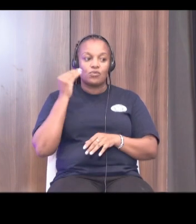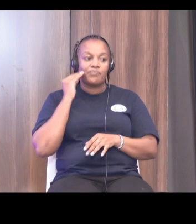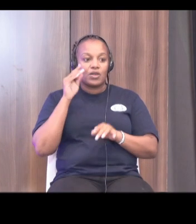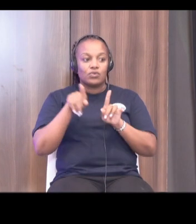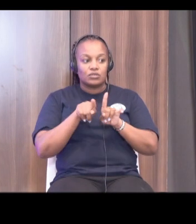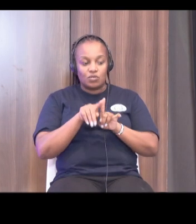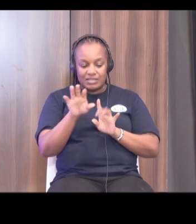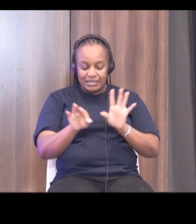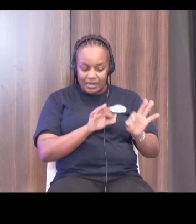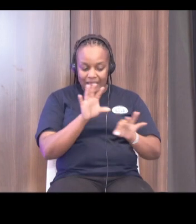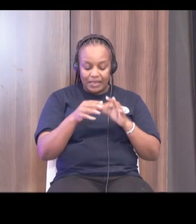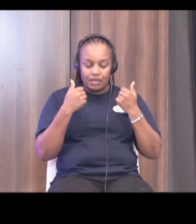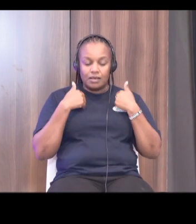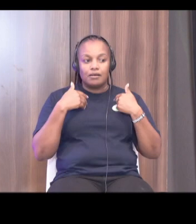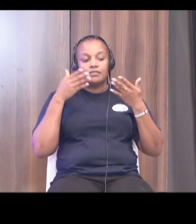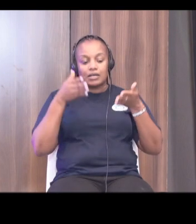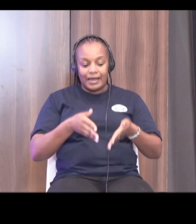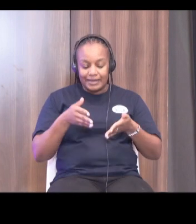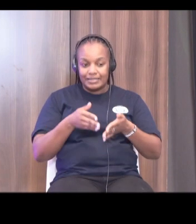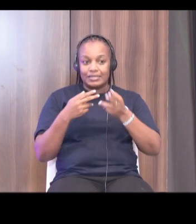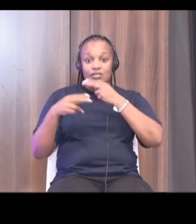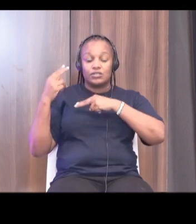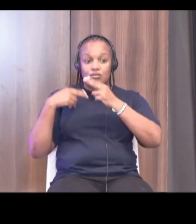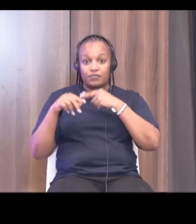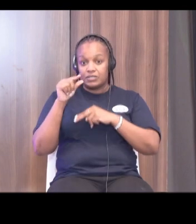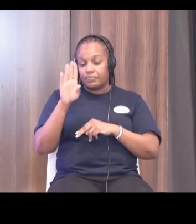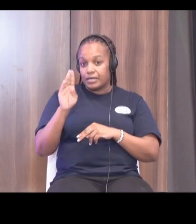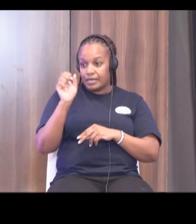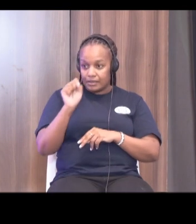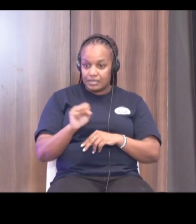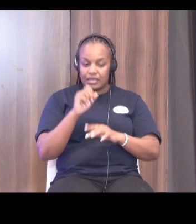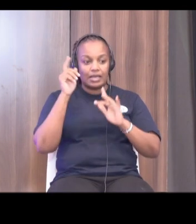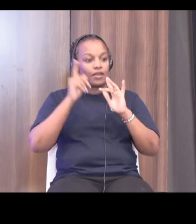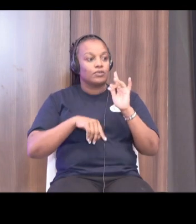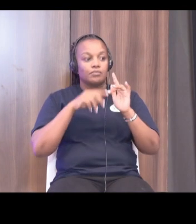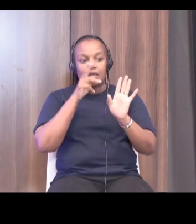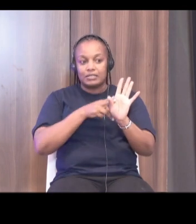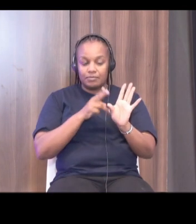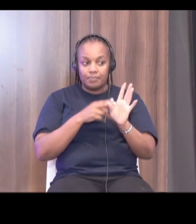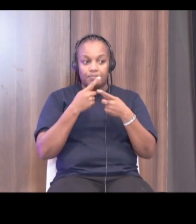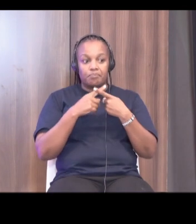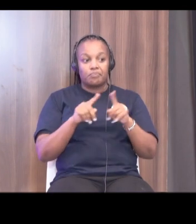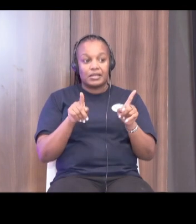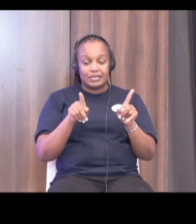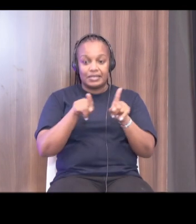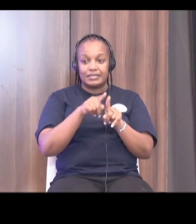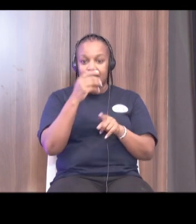if they have a current history in the current pregnancy of GBS, then they cannot participate. But if a child had GBS, if a prior